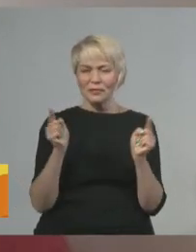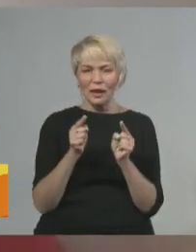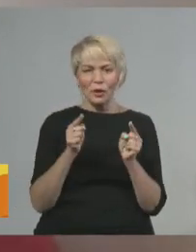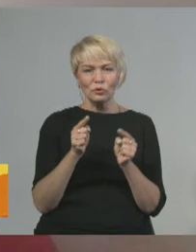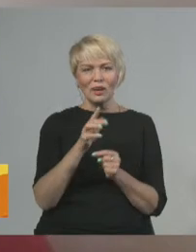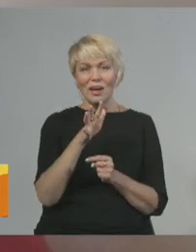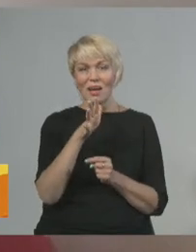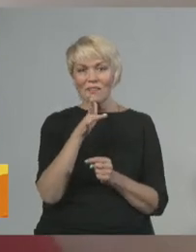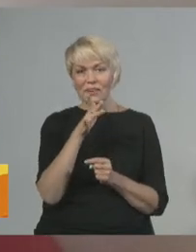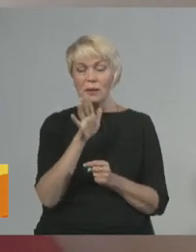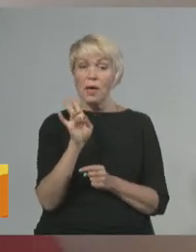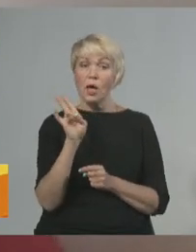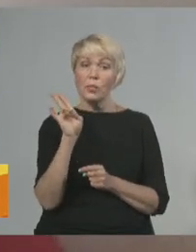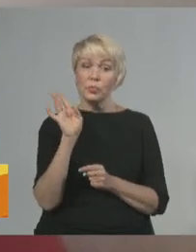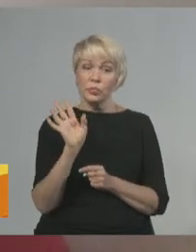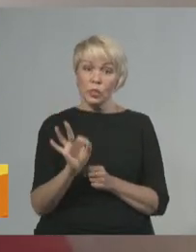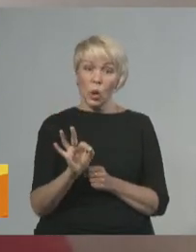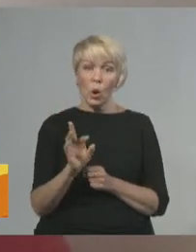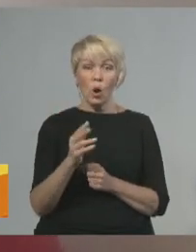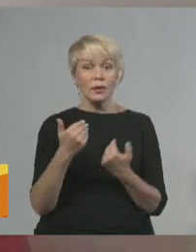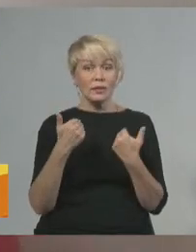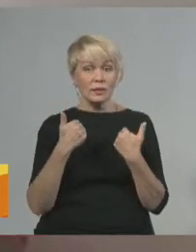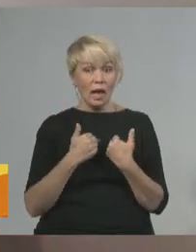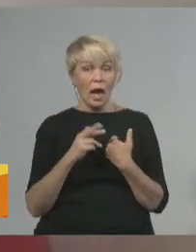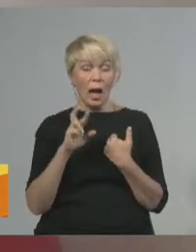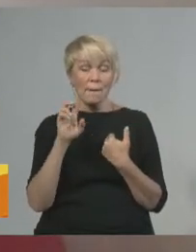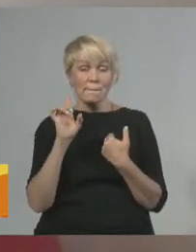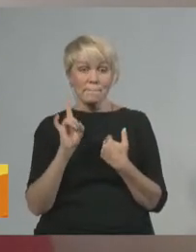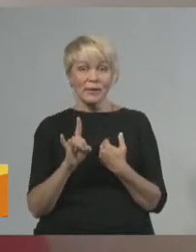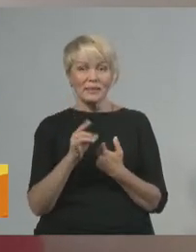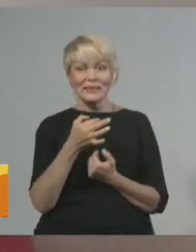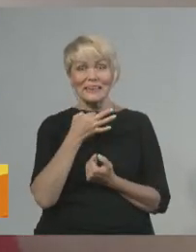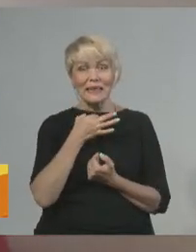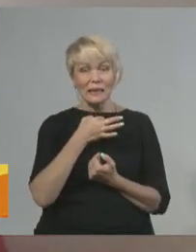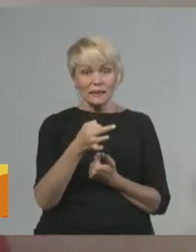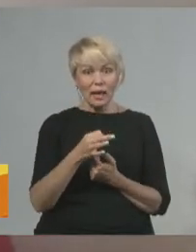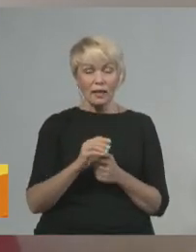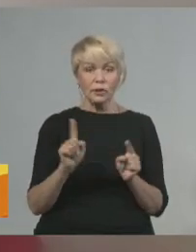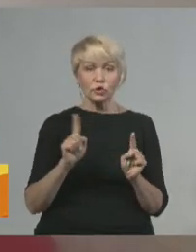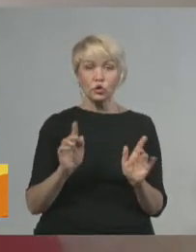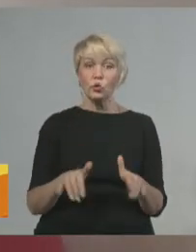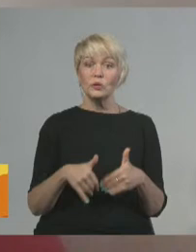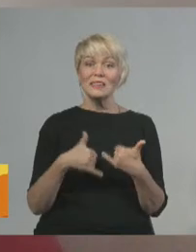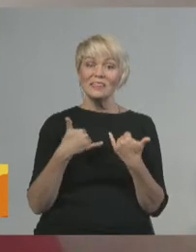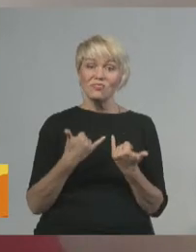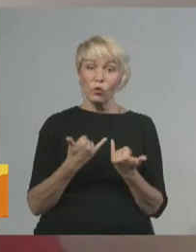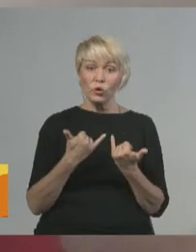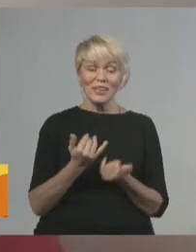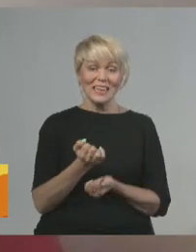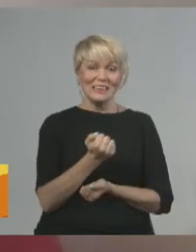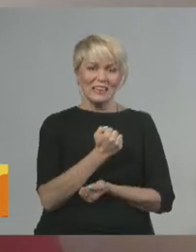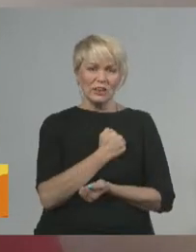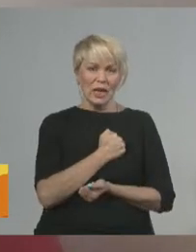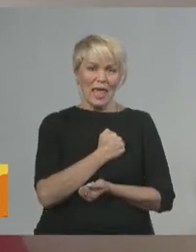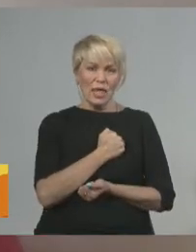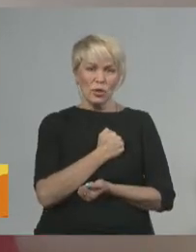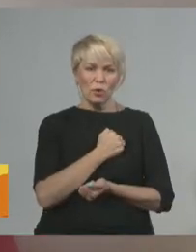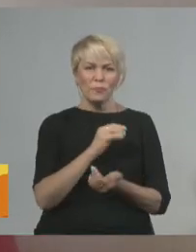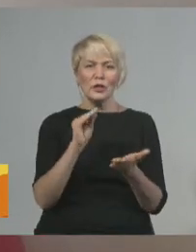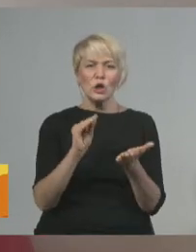this short period of time but i would say that today unfortunately